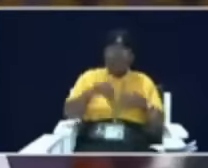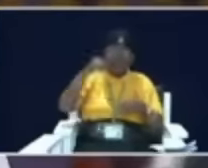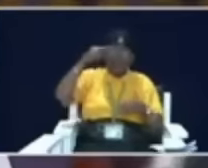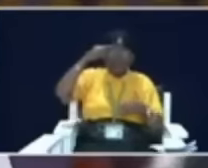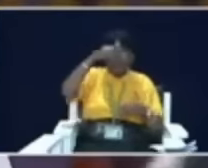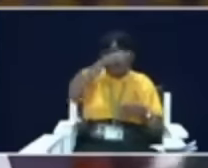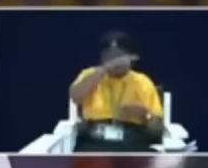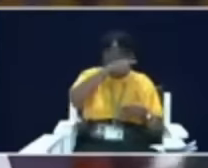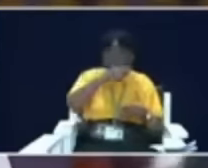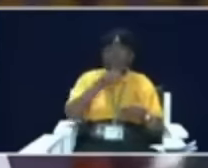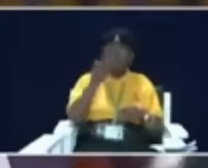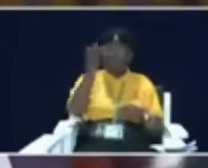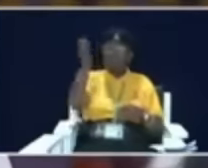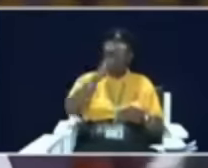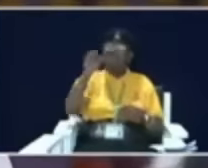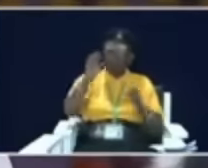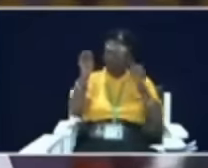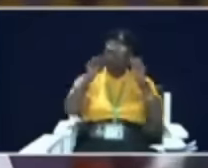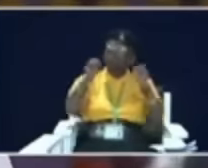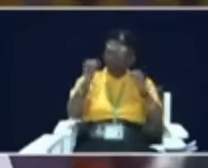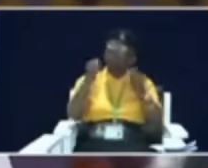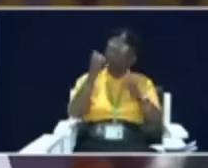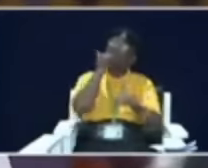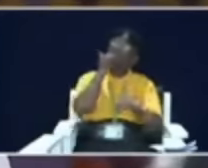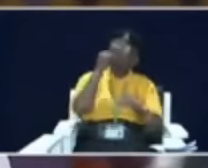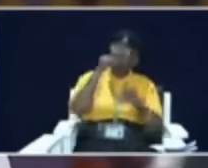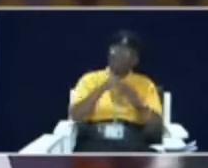there's nothing wrong with being born black,